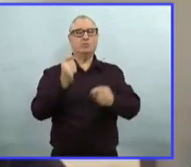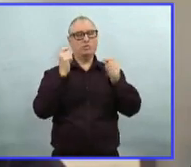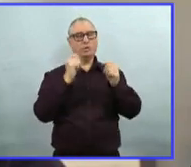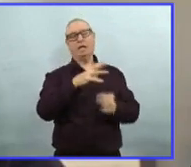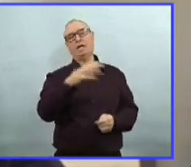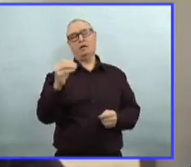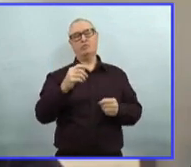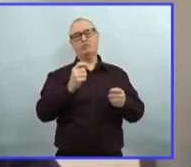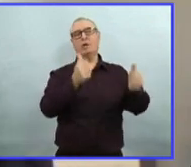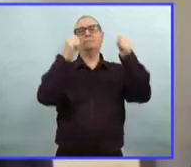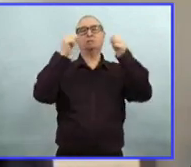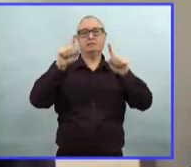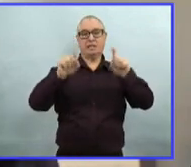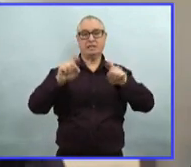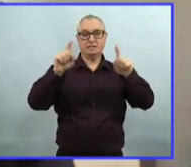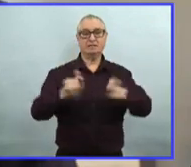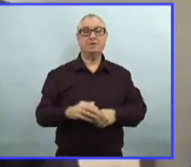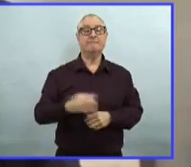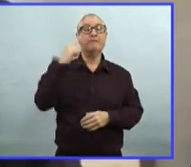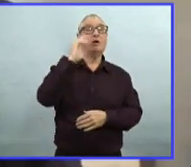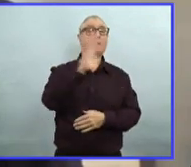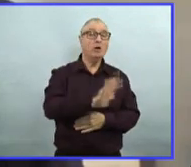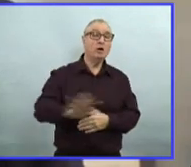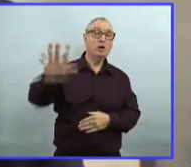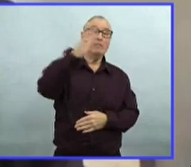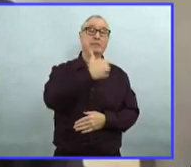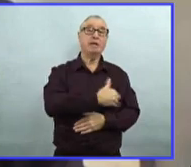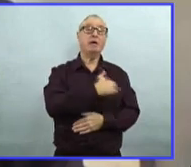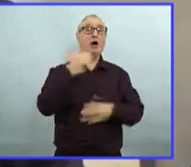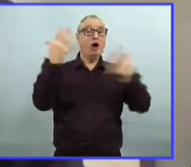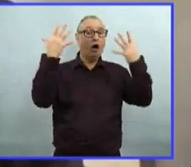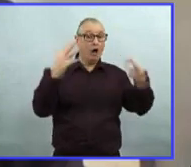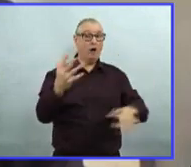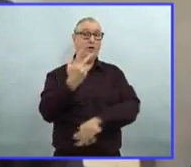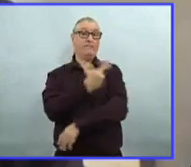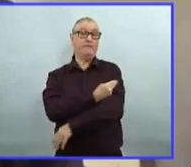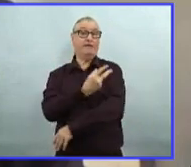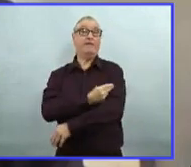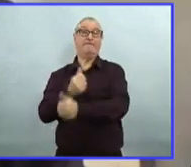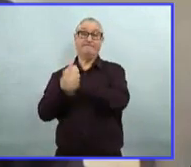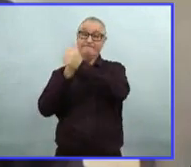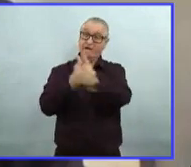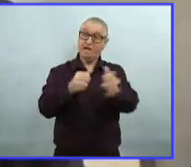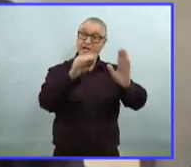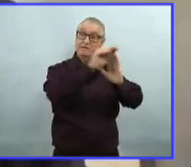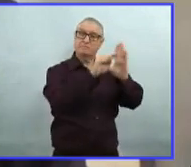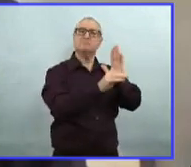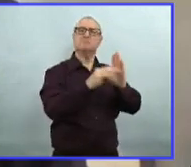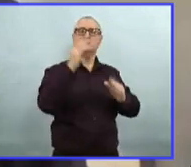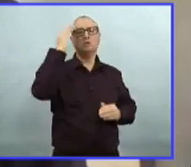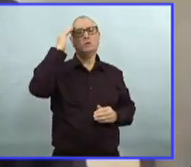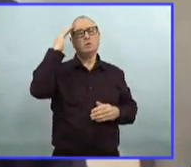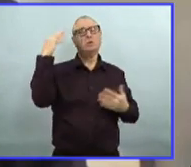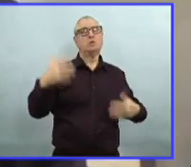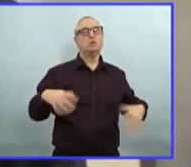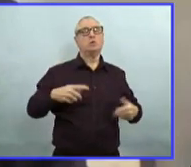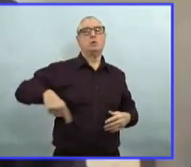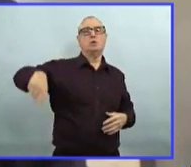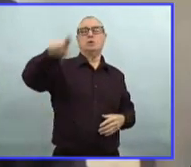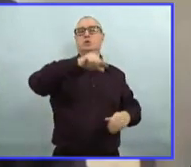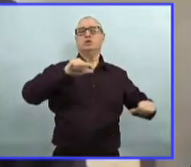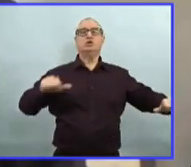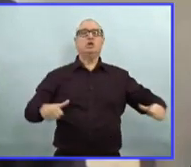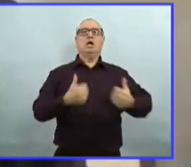We thank all Manitobans who are stepping up. We know it's really challenging times. And again, thank you to our